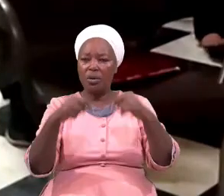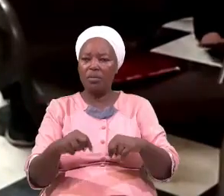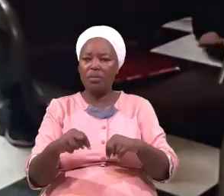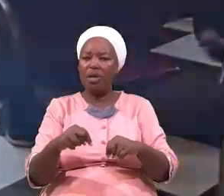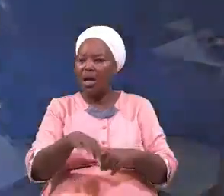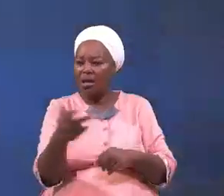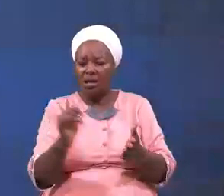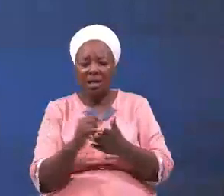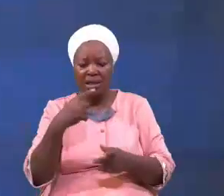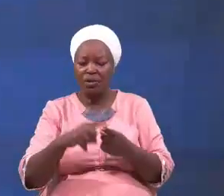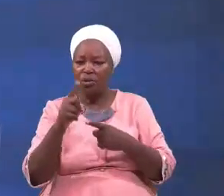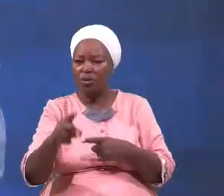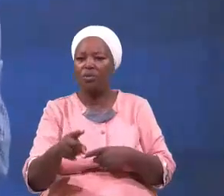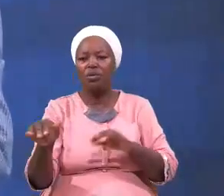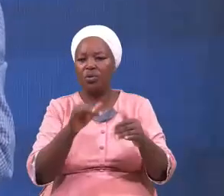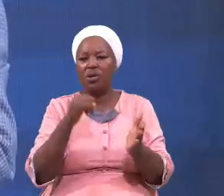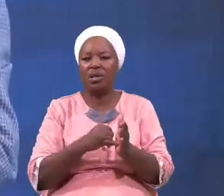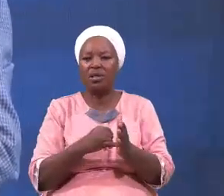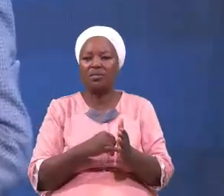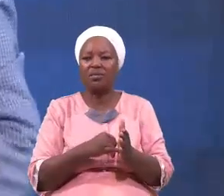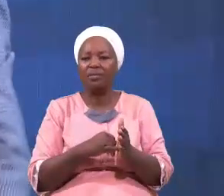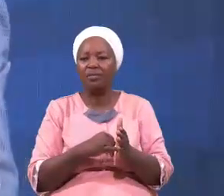Whatsoever it says to you, do it.